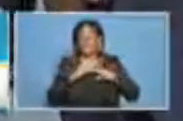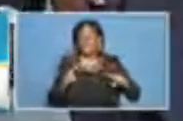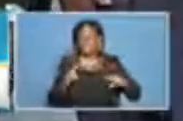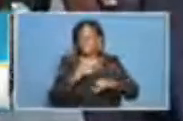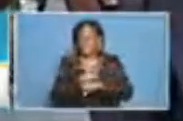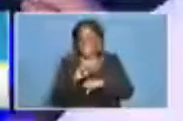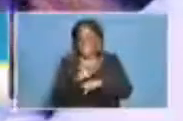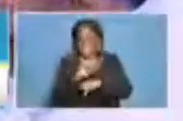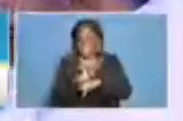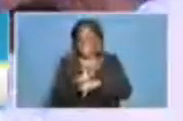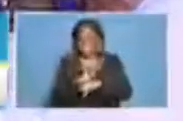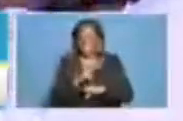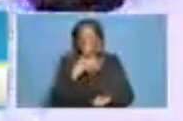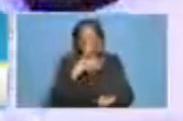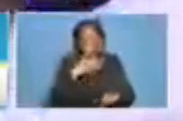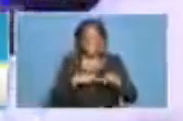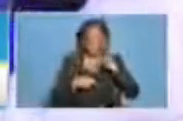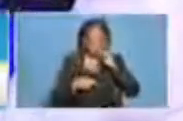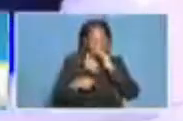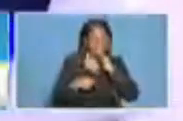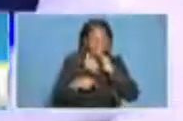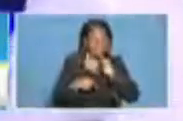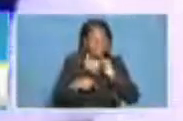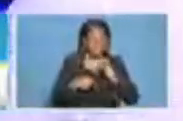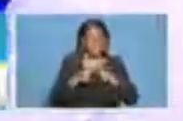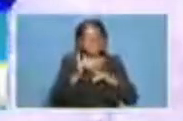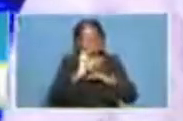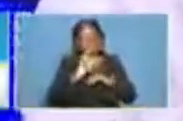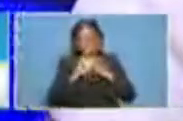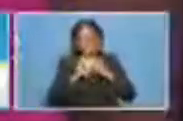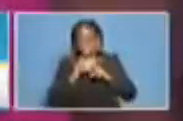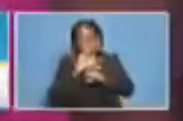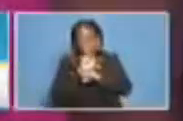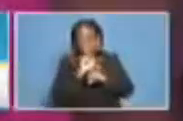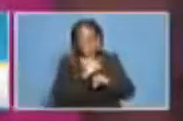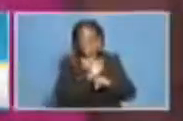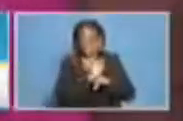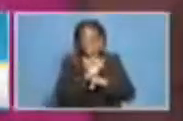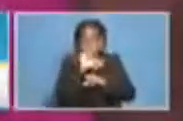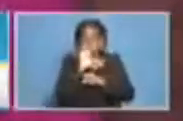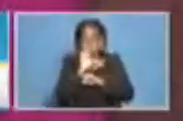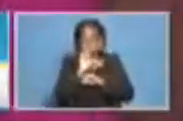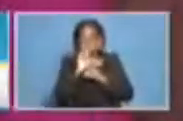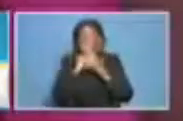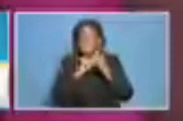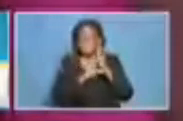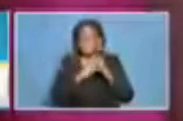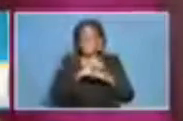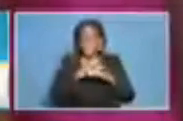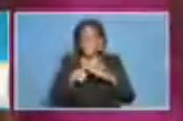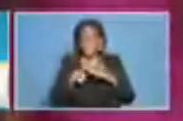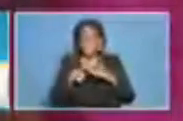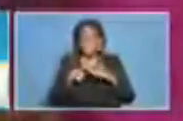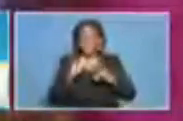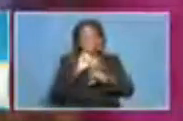of a public-private partnership for road and infrastructure works at the tune of some $50 million, working with Bahama Striping Group